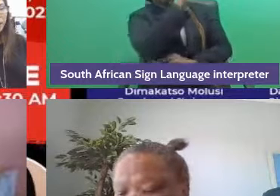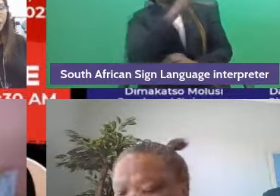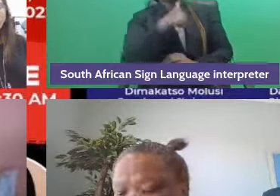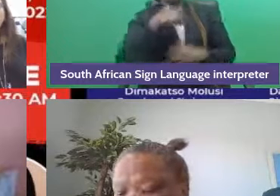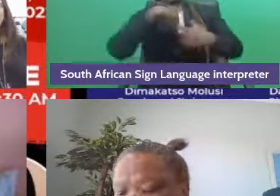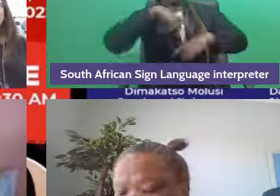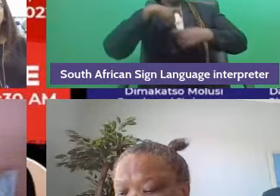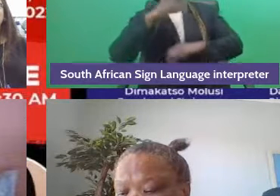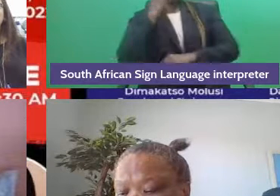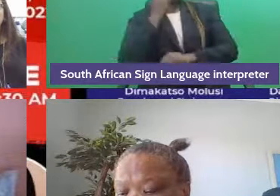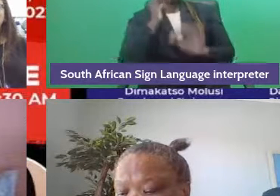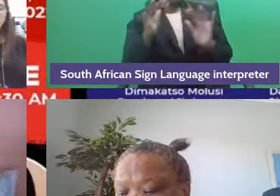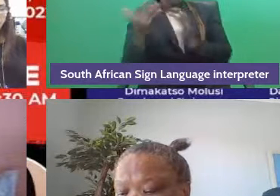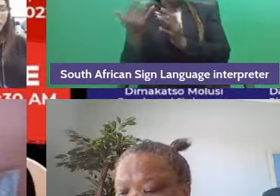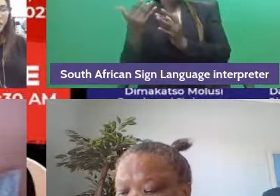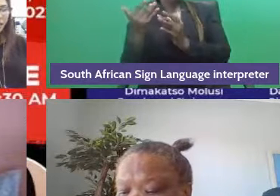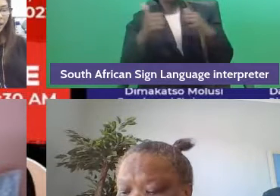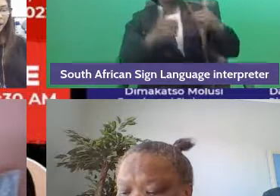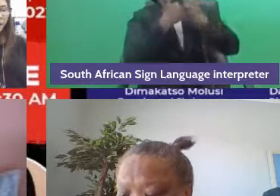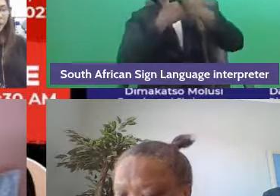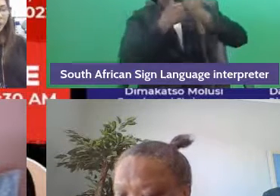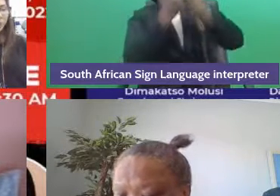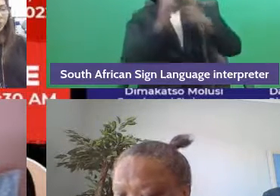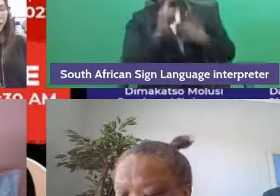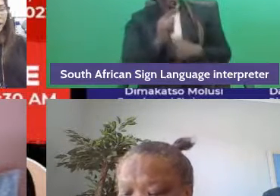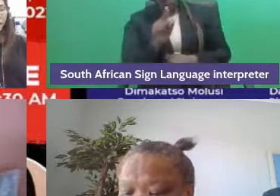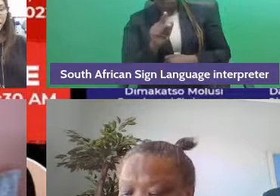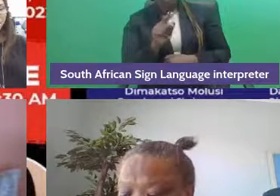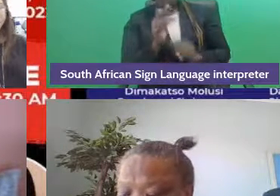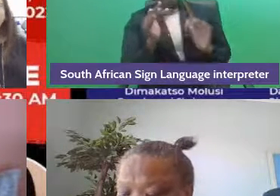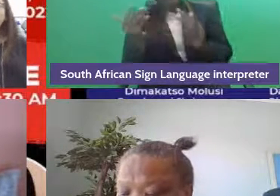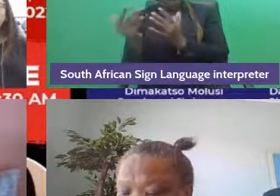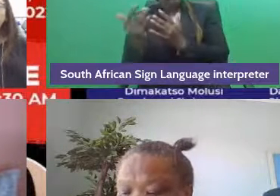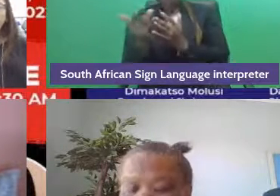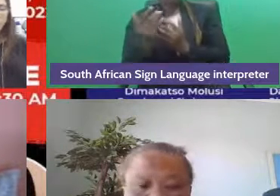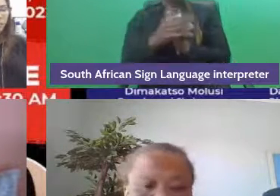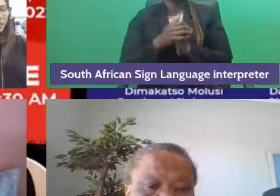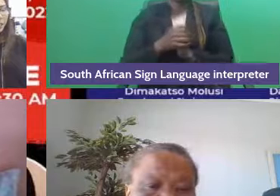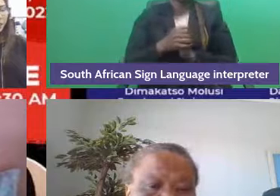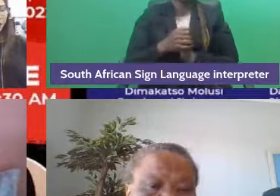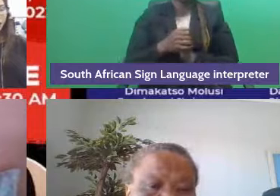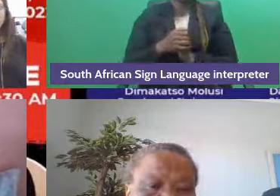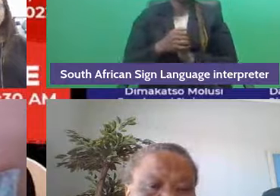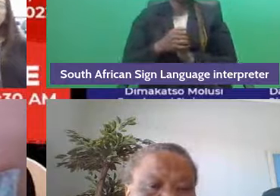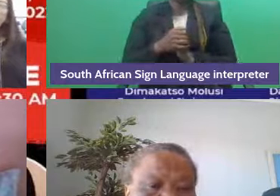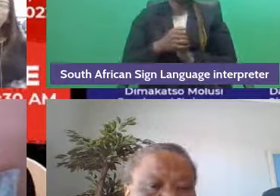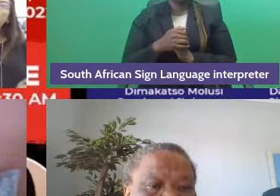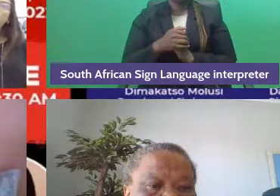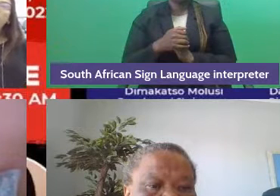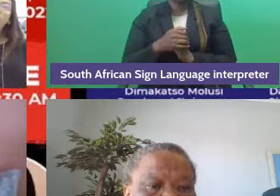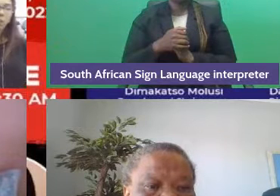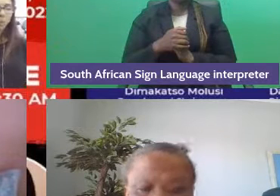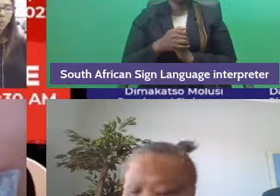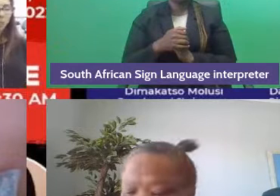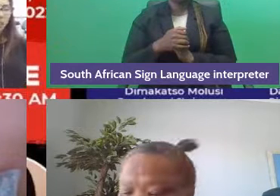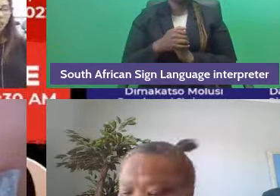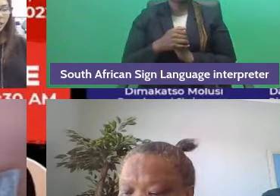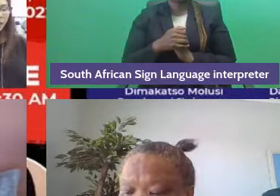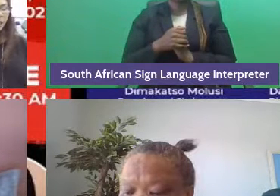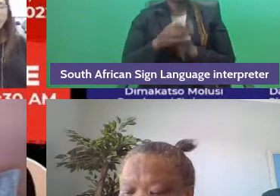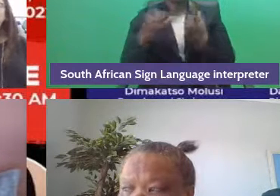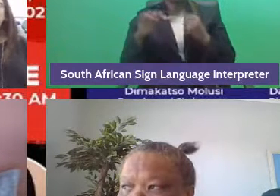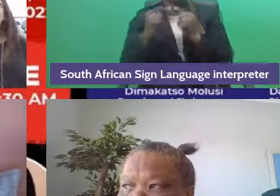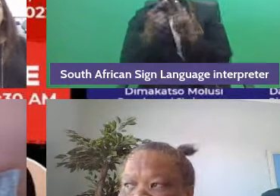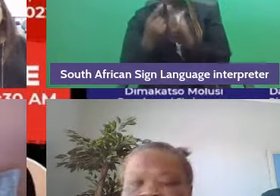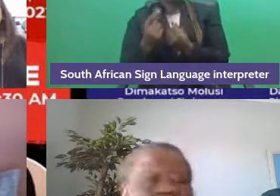personal experiences and challenges firsthand. At the culmination of these presentations, we ensure there's an